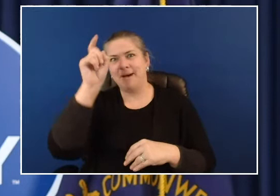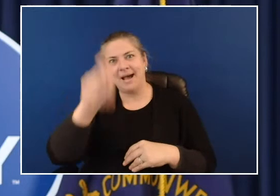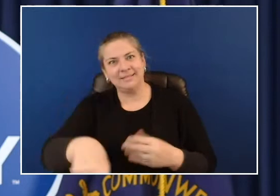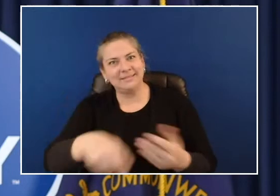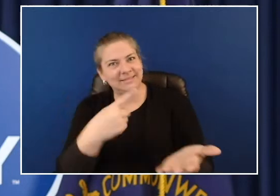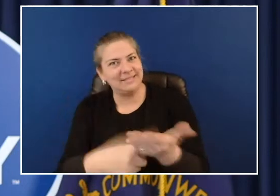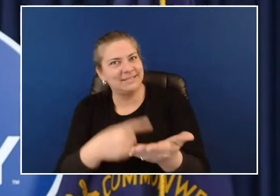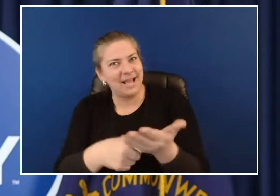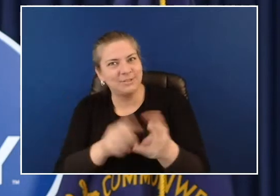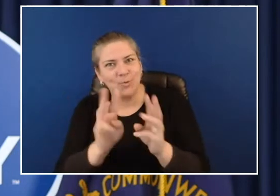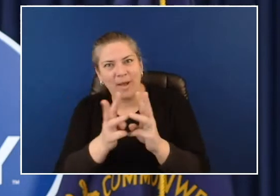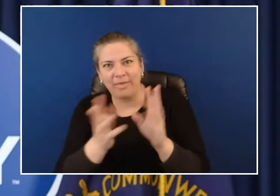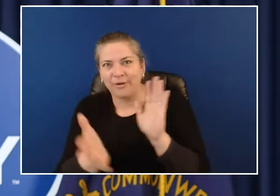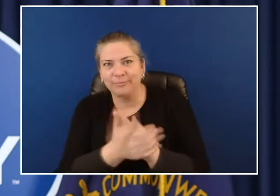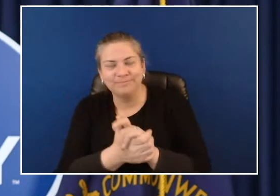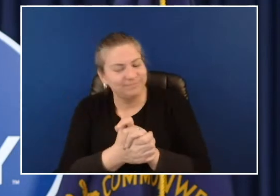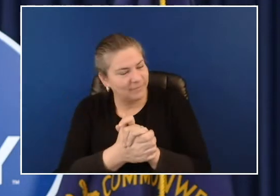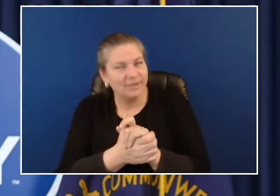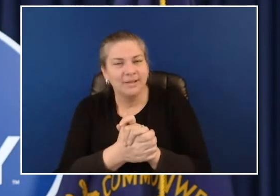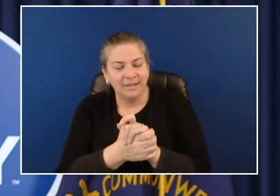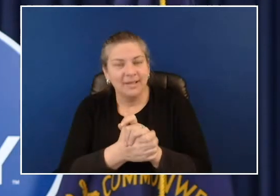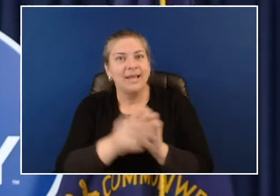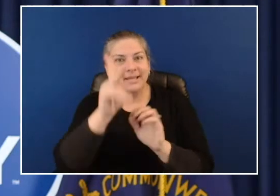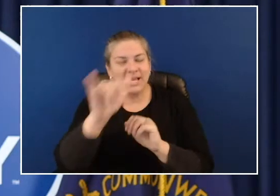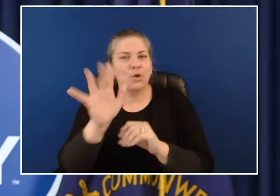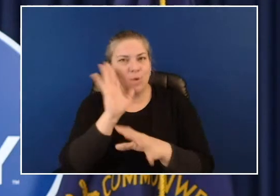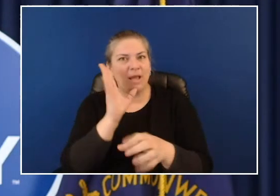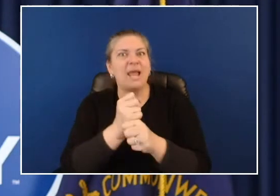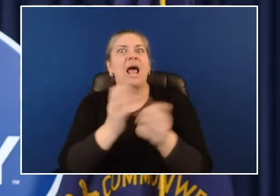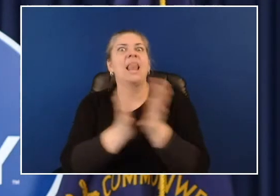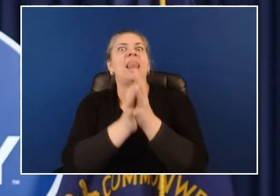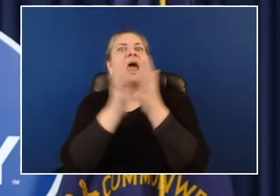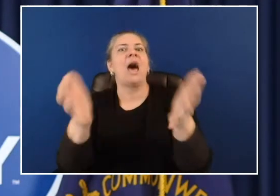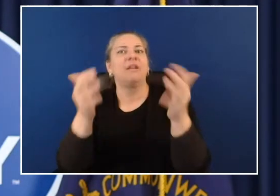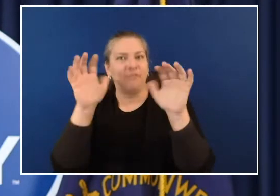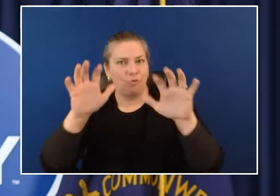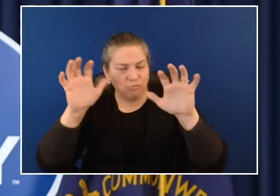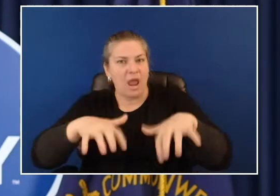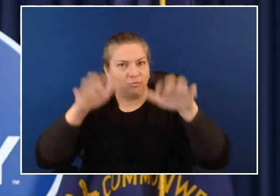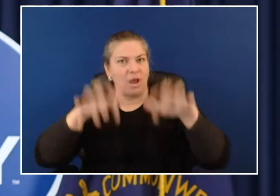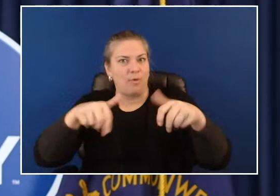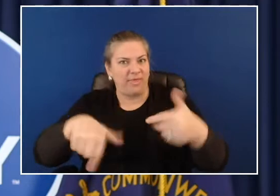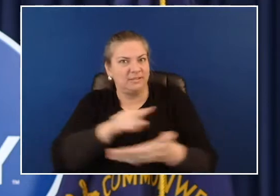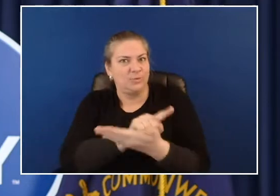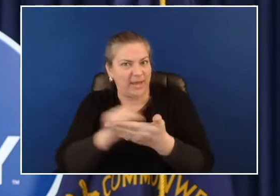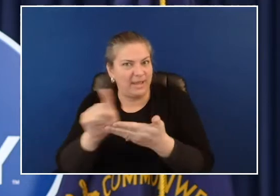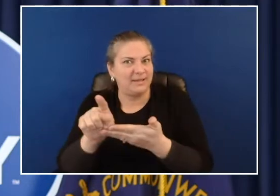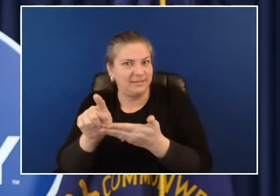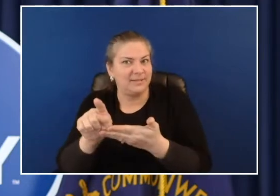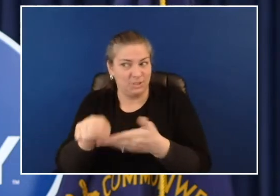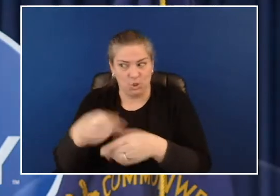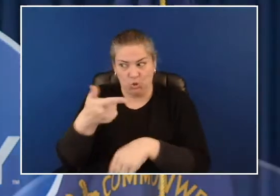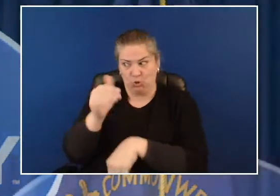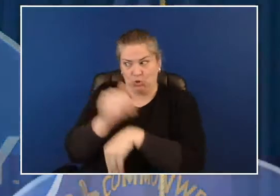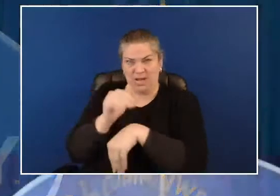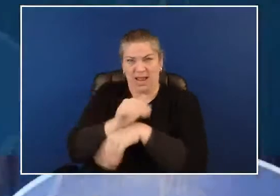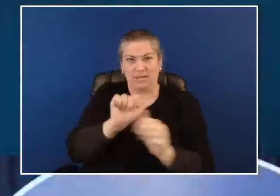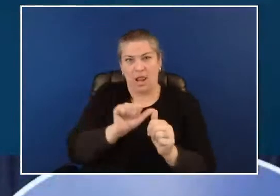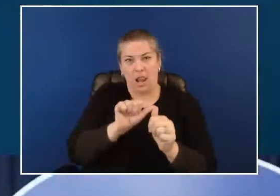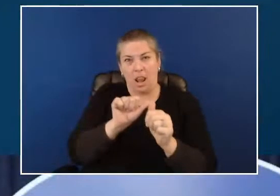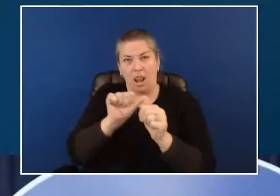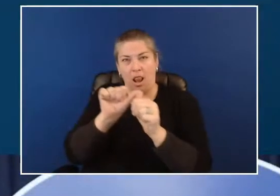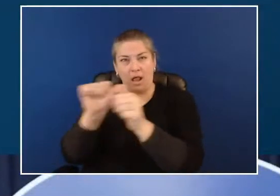is expected to receive multiple rounds of heavy rain this week, with the first round forecast to begin tonight, continuing all the way through